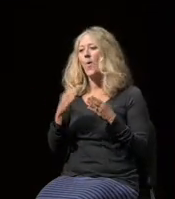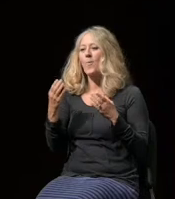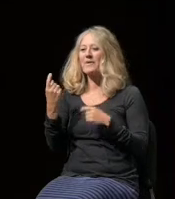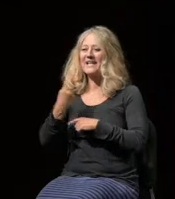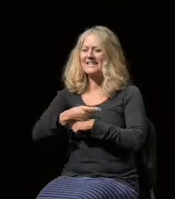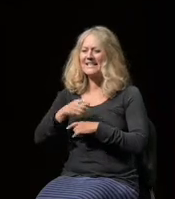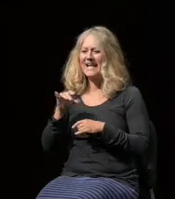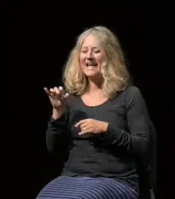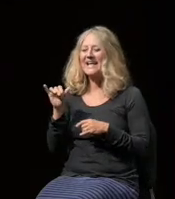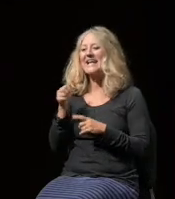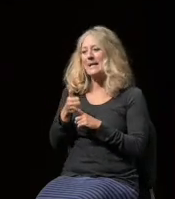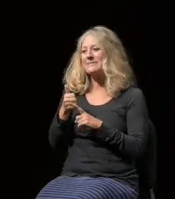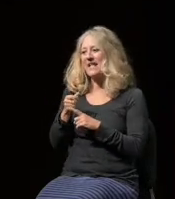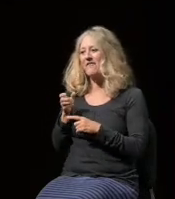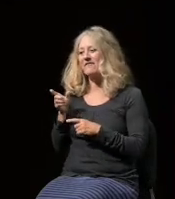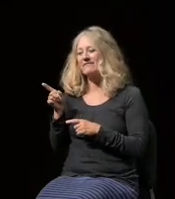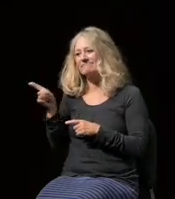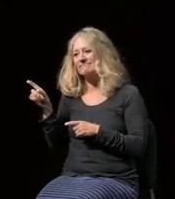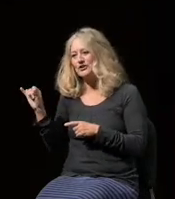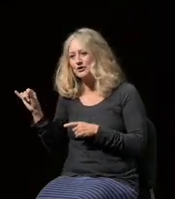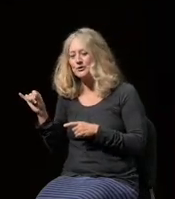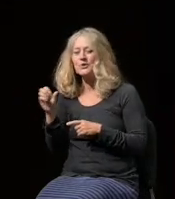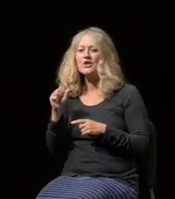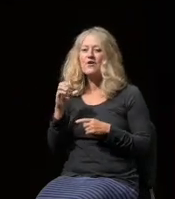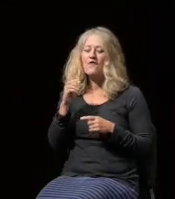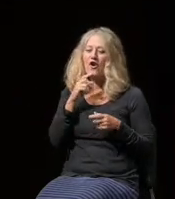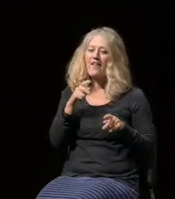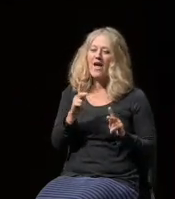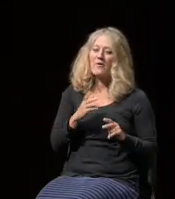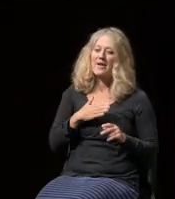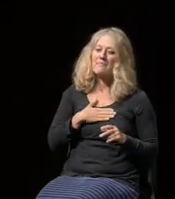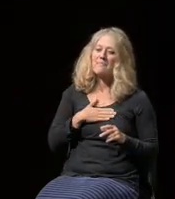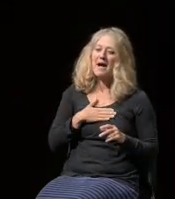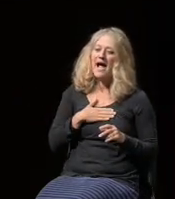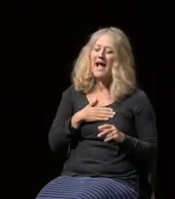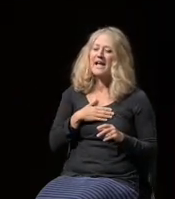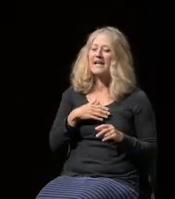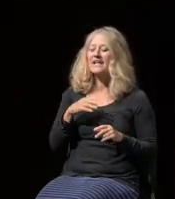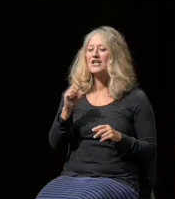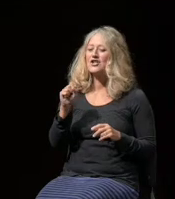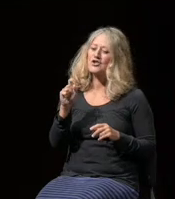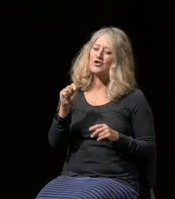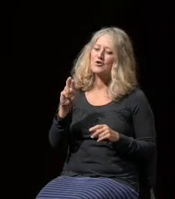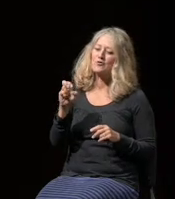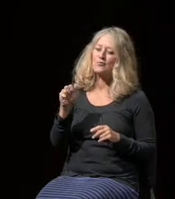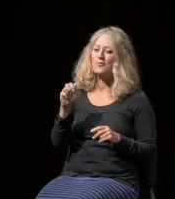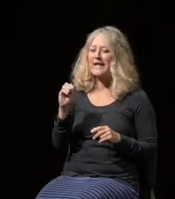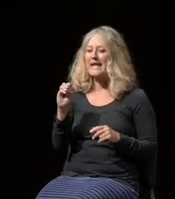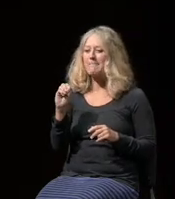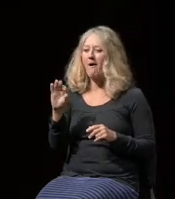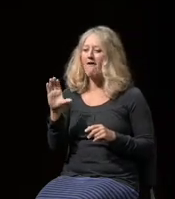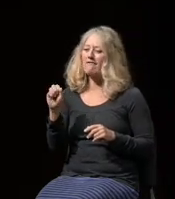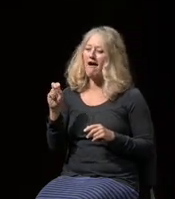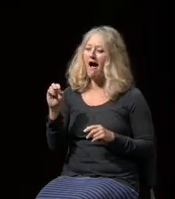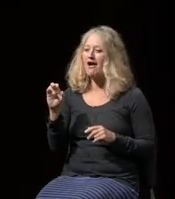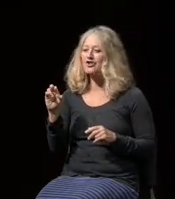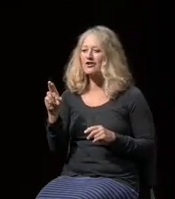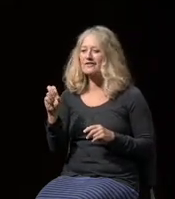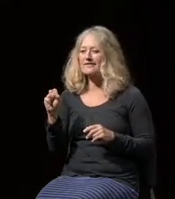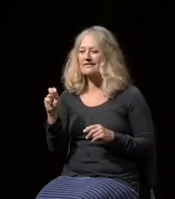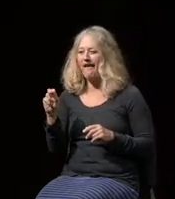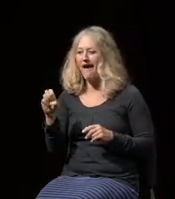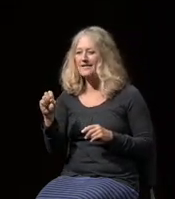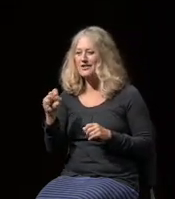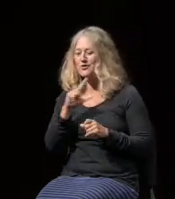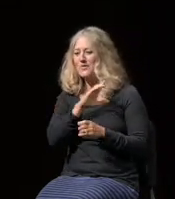opening day today, too, for allowing my stream of consciousness to interrupt his train of thought, so.